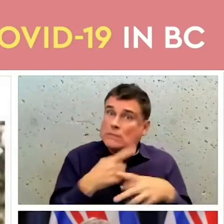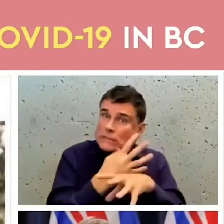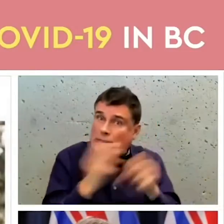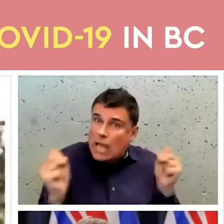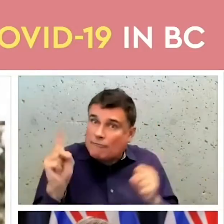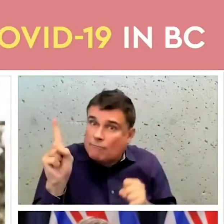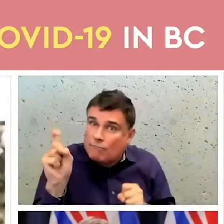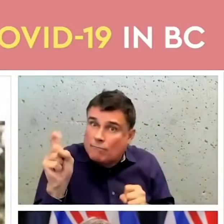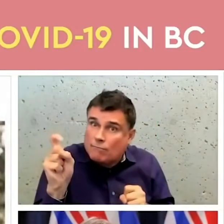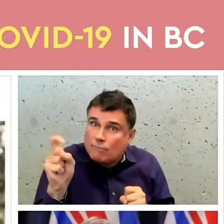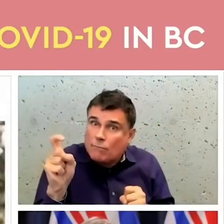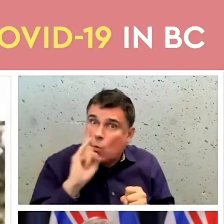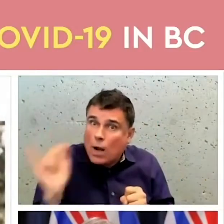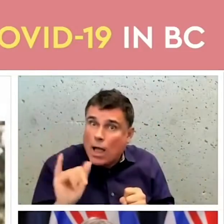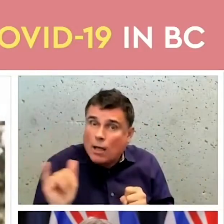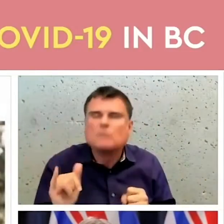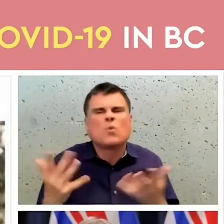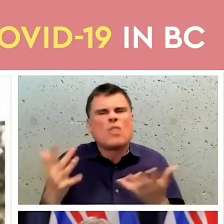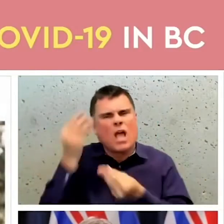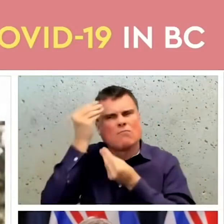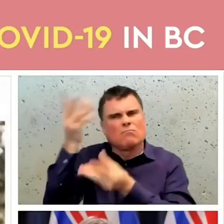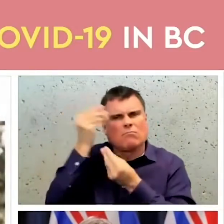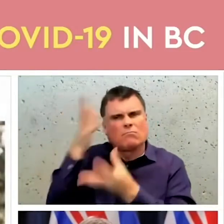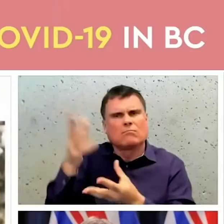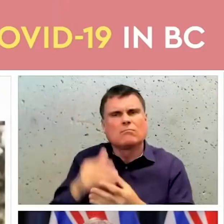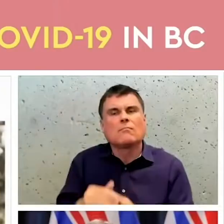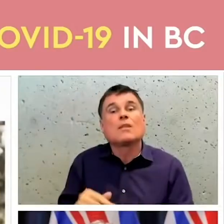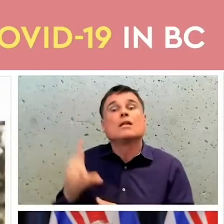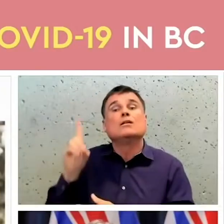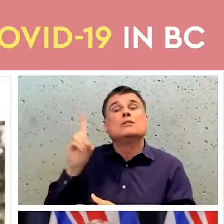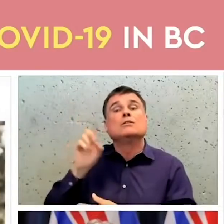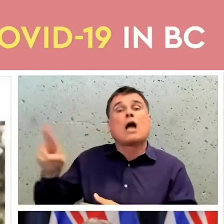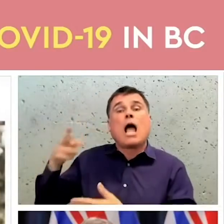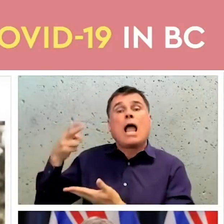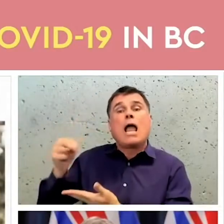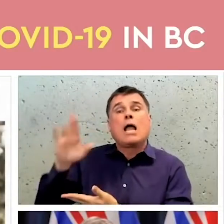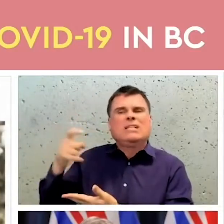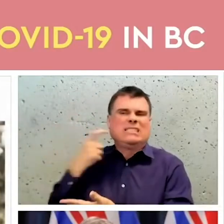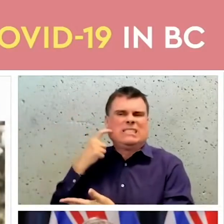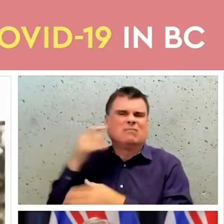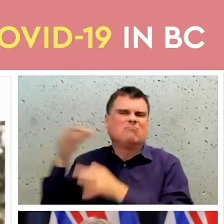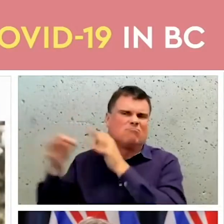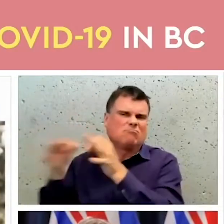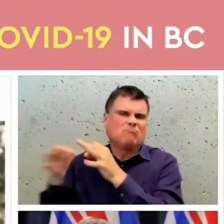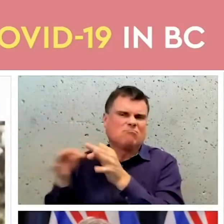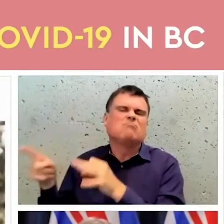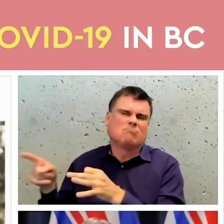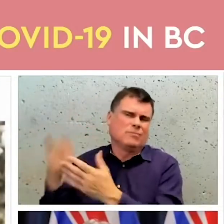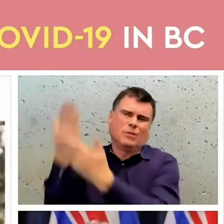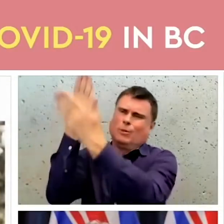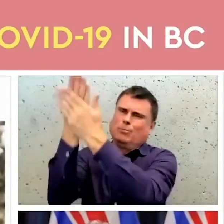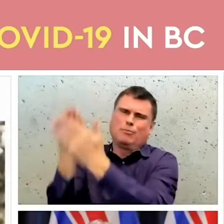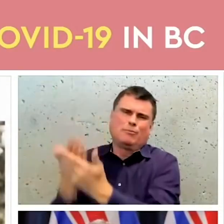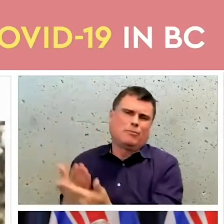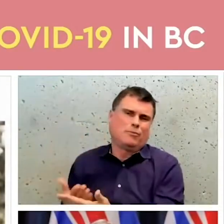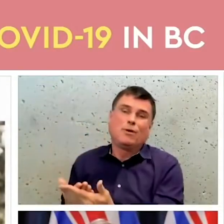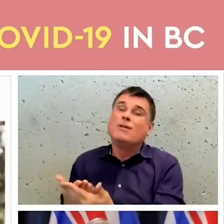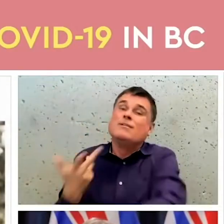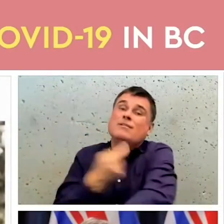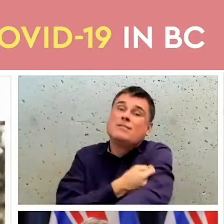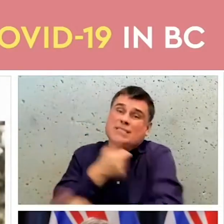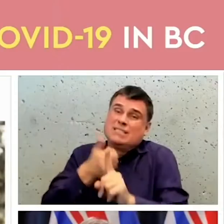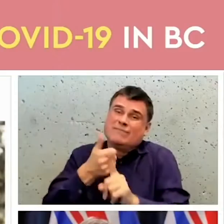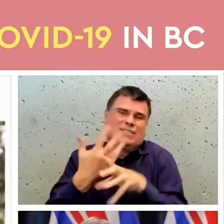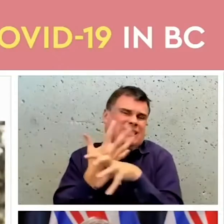our confidence and our strong assurance that this is a safe vaccine, that it's very, very effective. And it's a